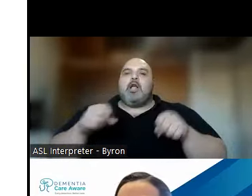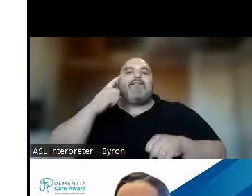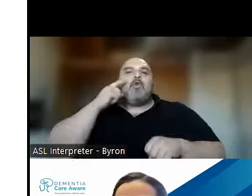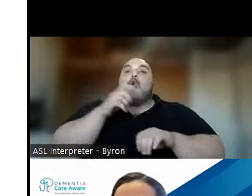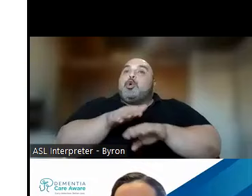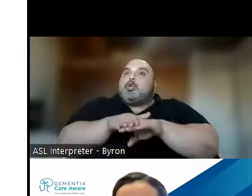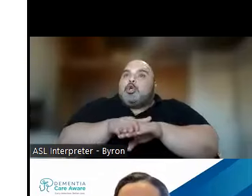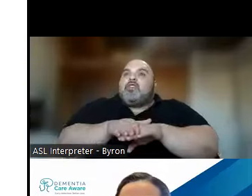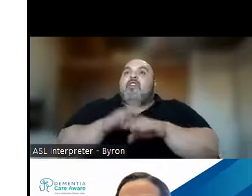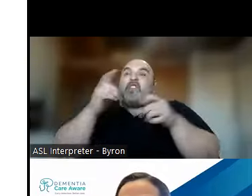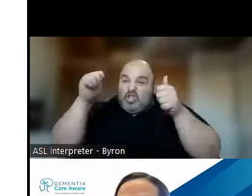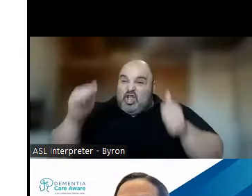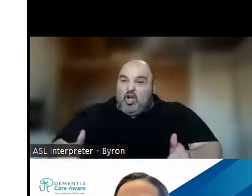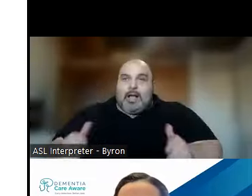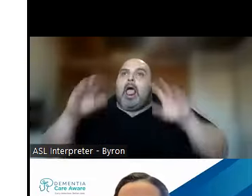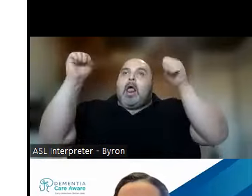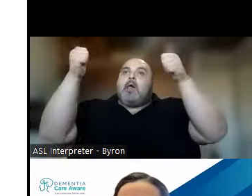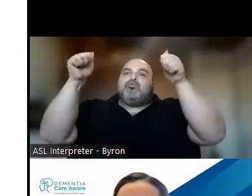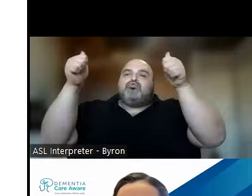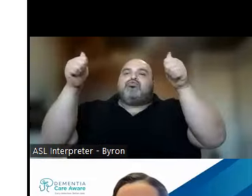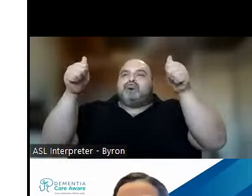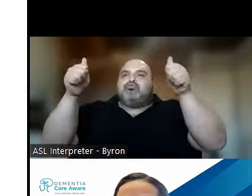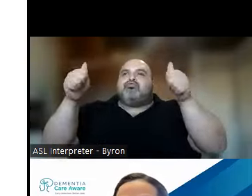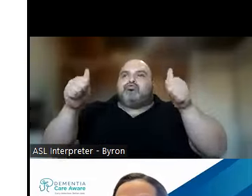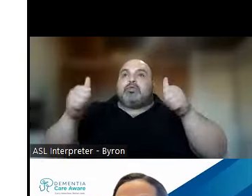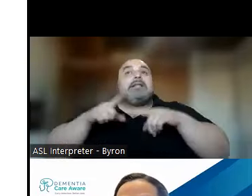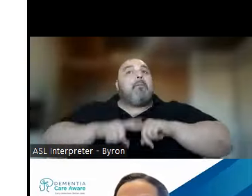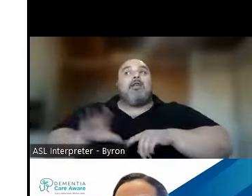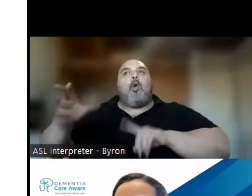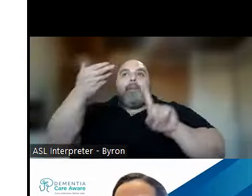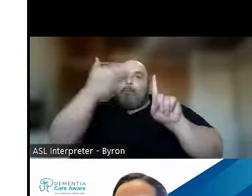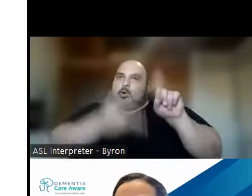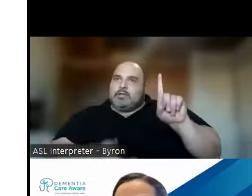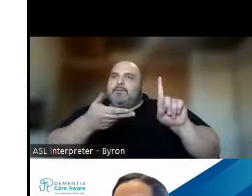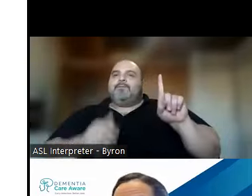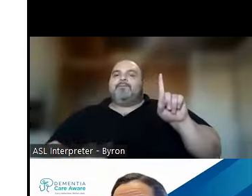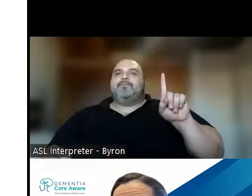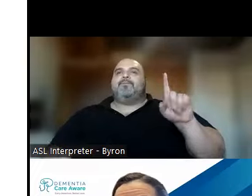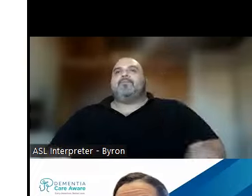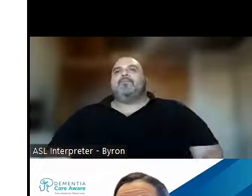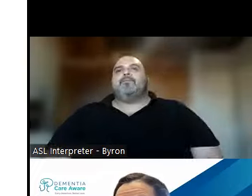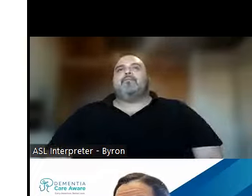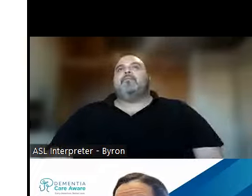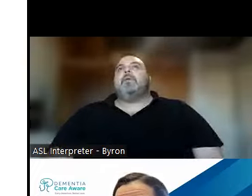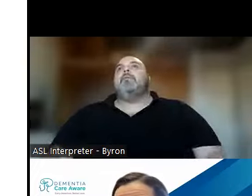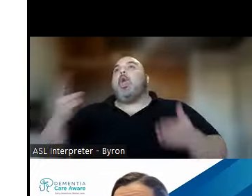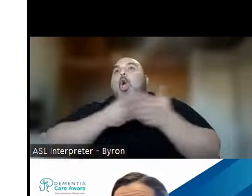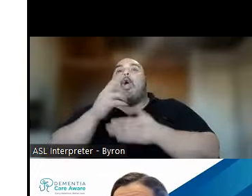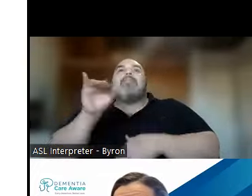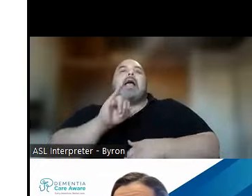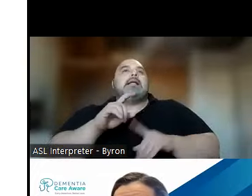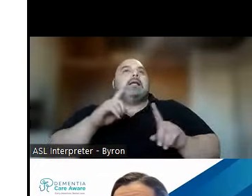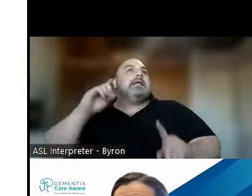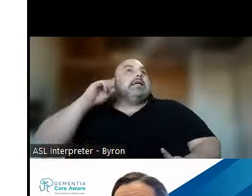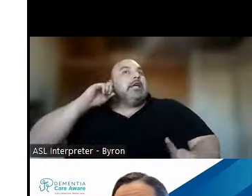slowing decline, depending on what's going on with the person. But honestly, things like correcting hearing